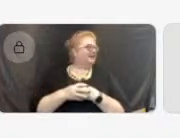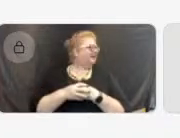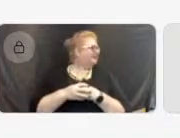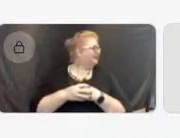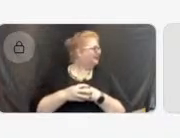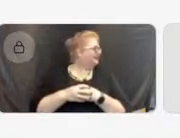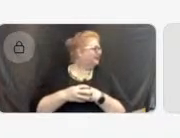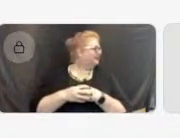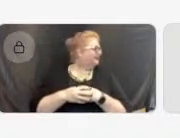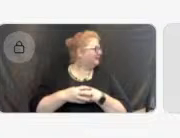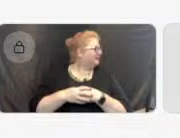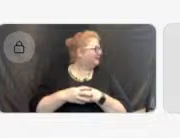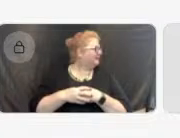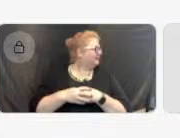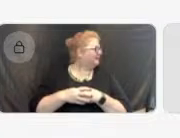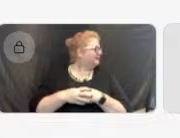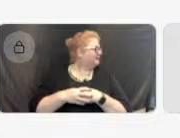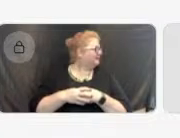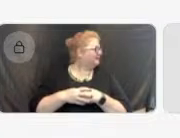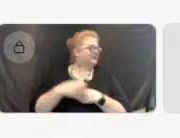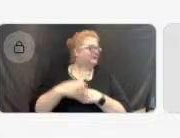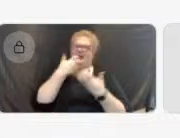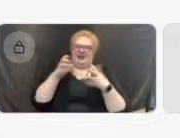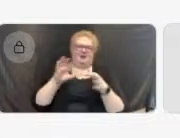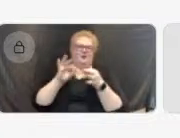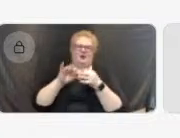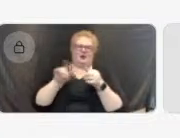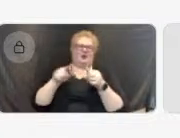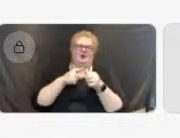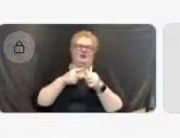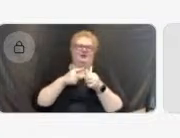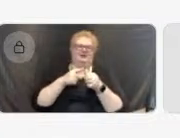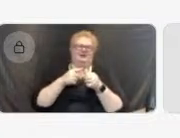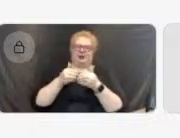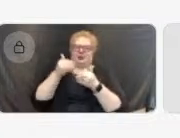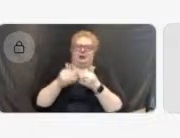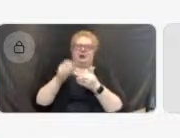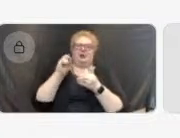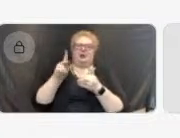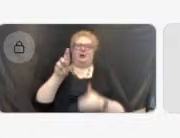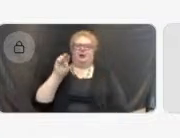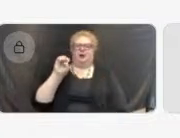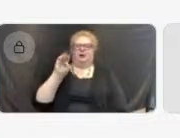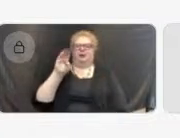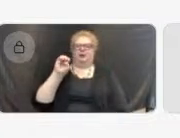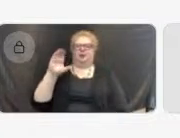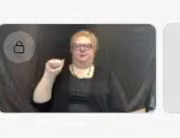Okay. You don't want to go first. Okay. Rebecca Stewart.